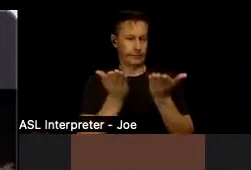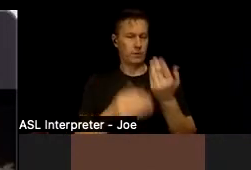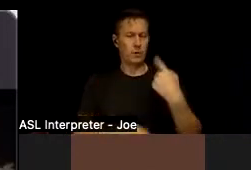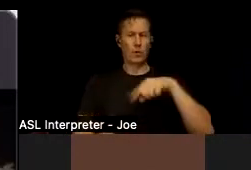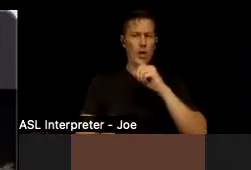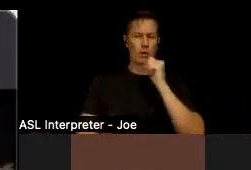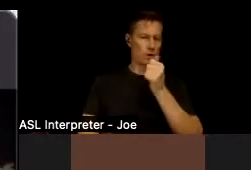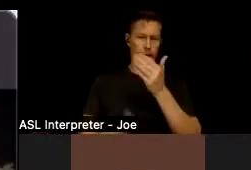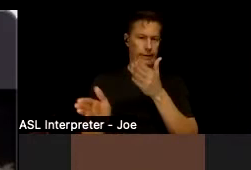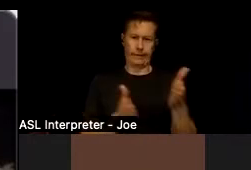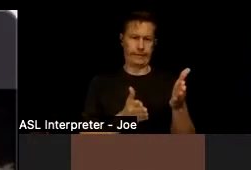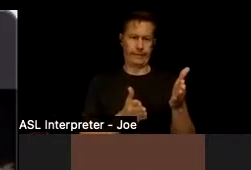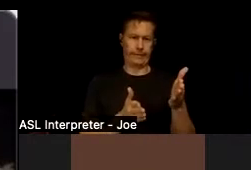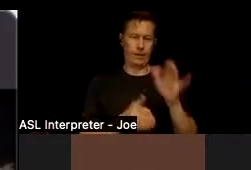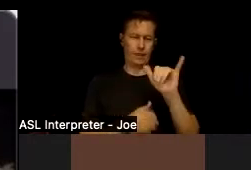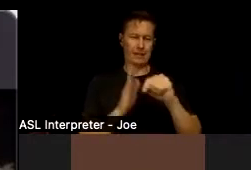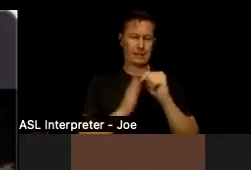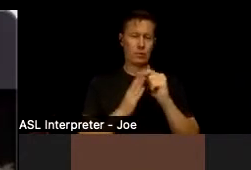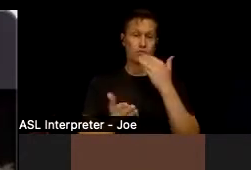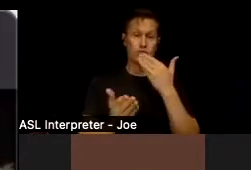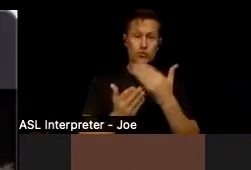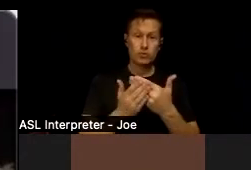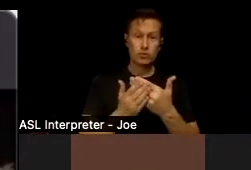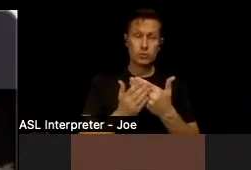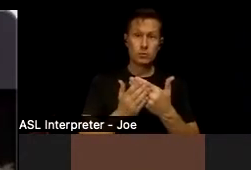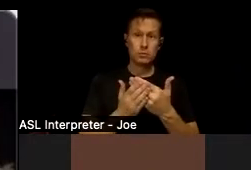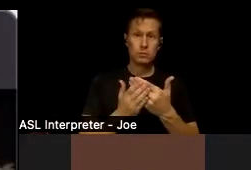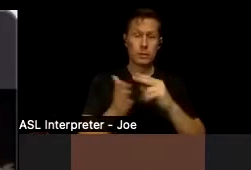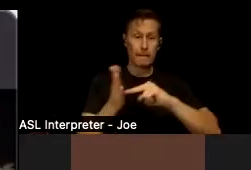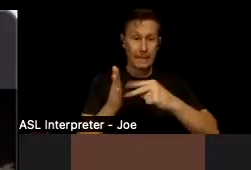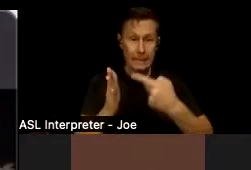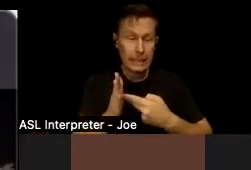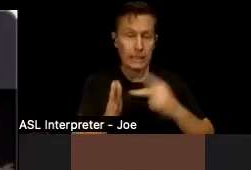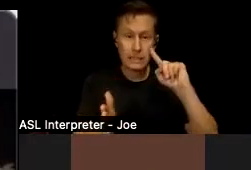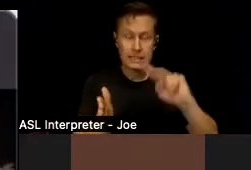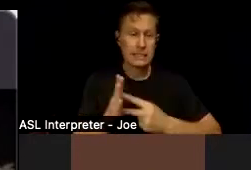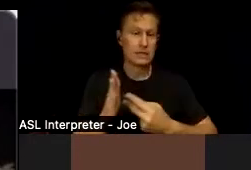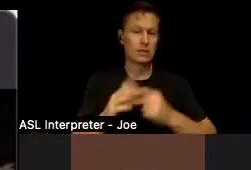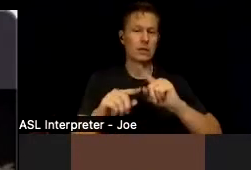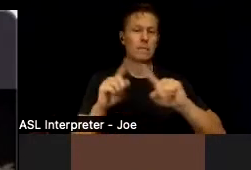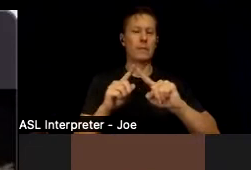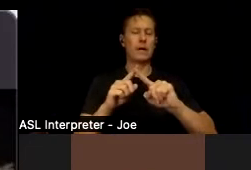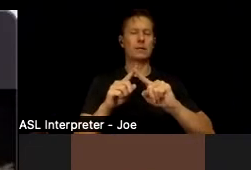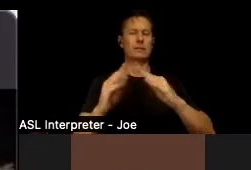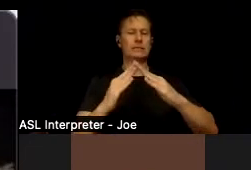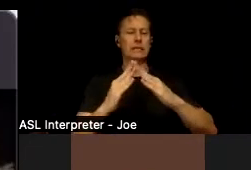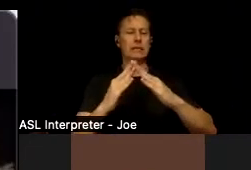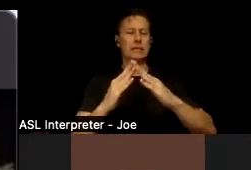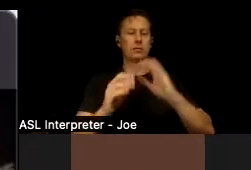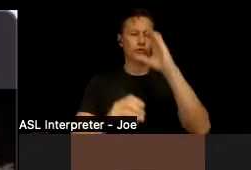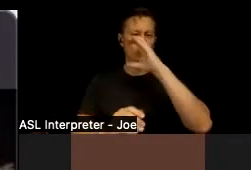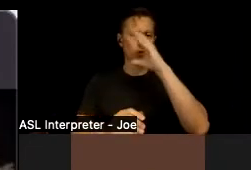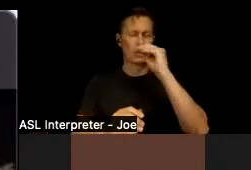well prepared. While we had the best of intentions, urban search and rescue concepts were very limited.